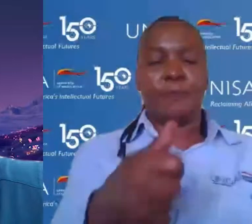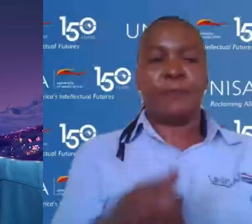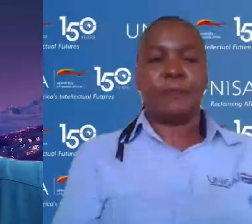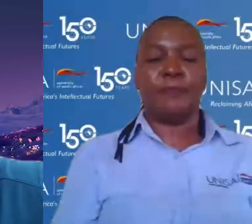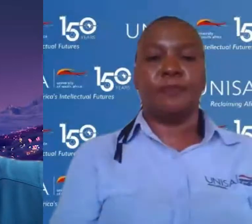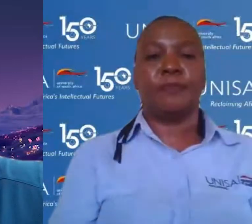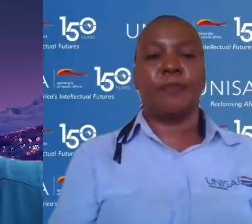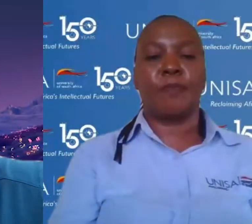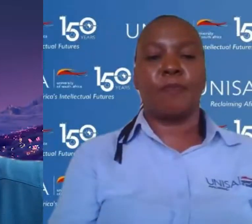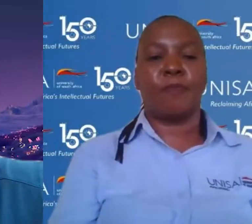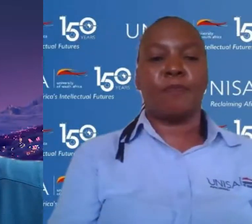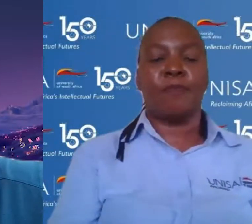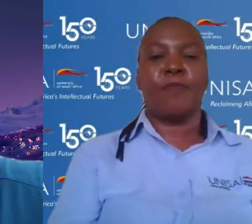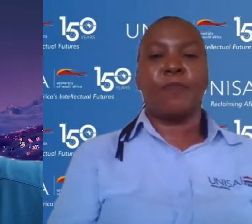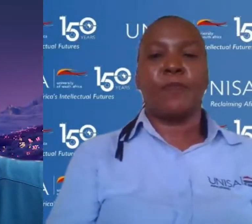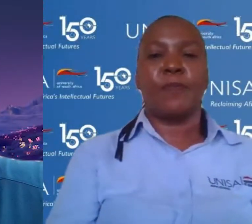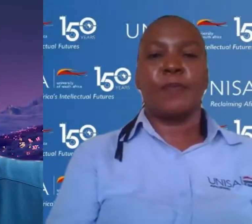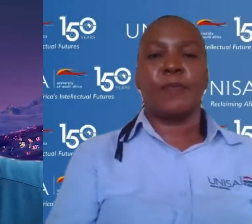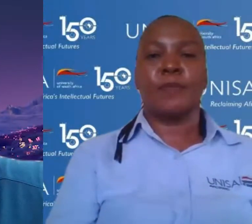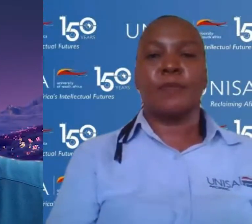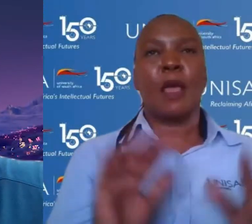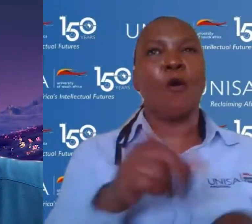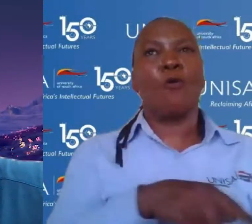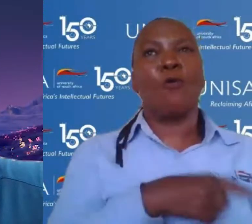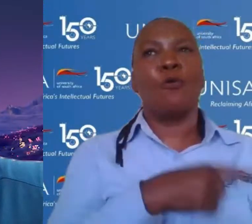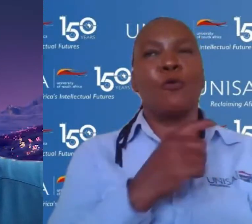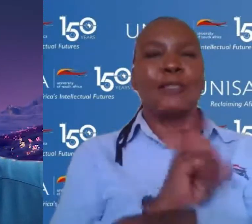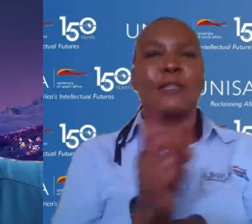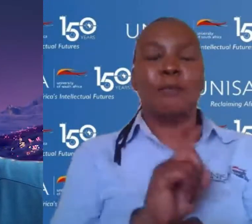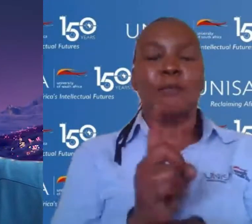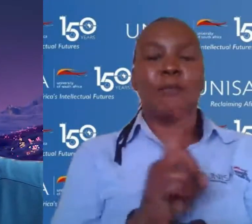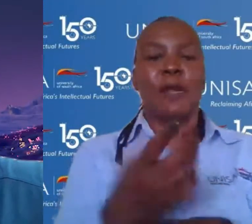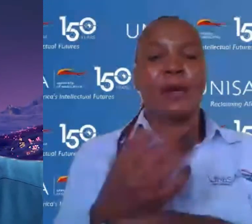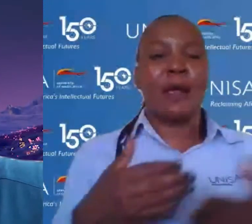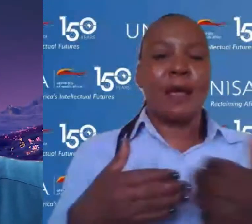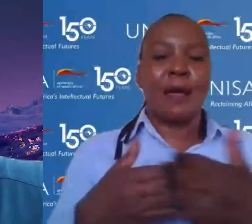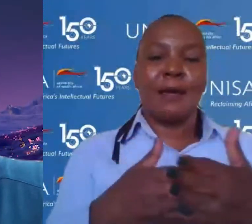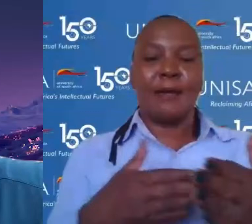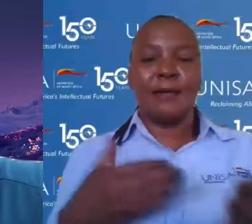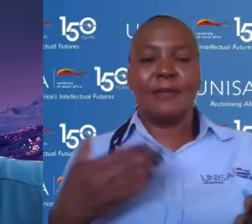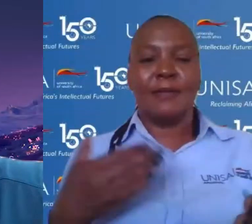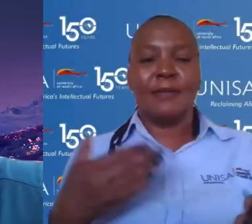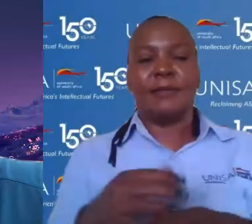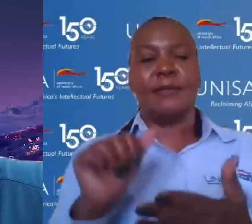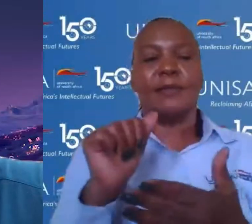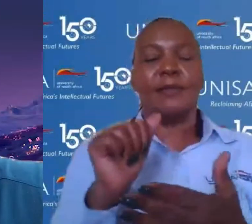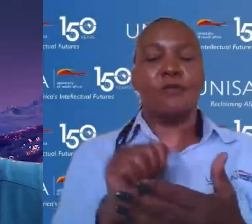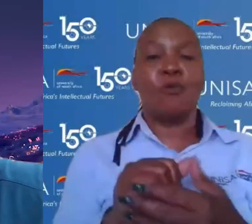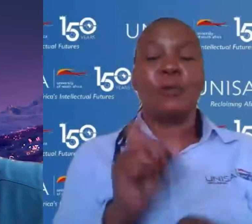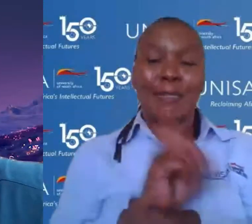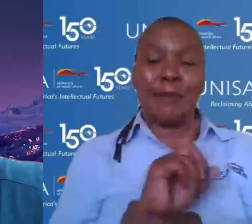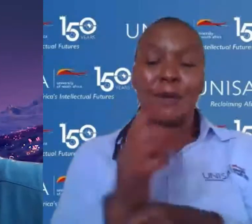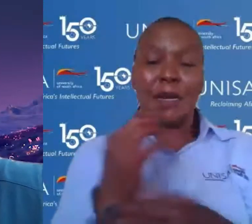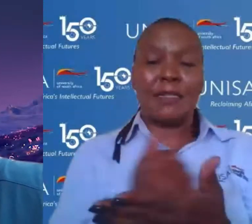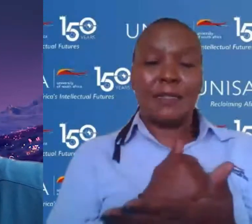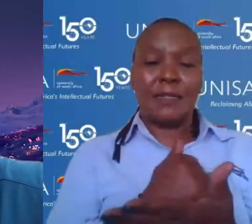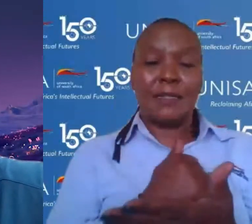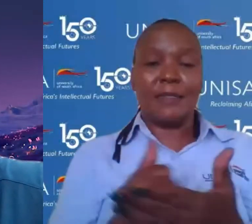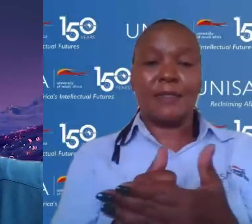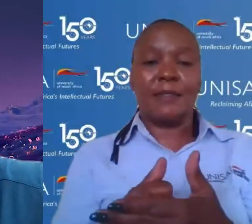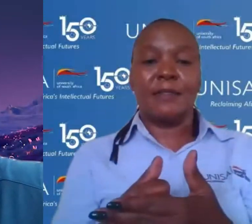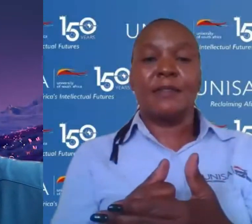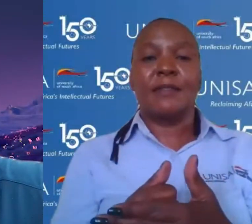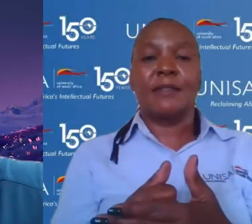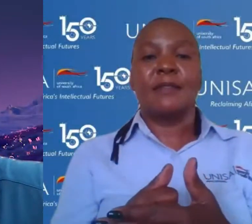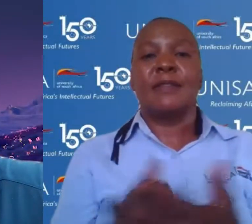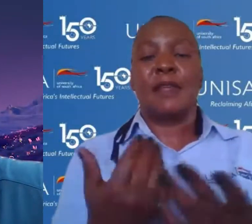to go. How long is temporary registration valid for? Well, you will be temporarily registered for as long as you have not